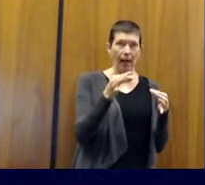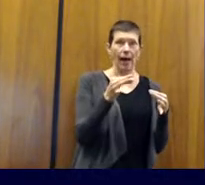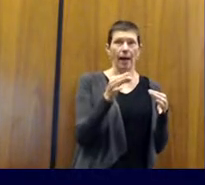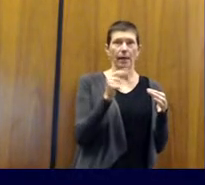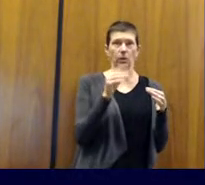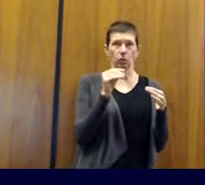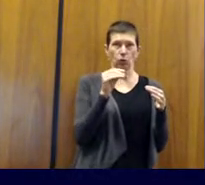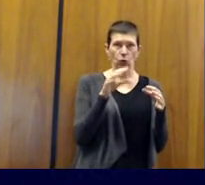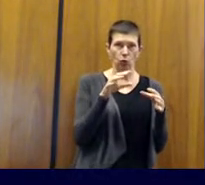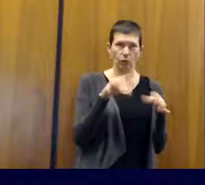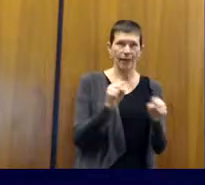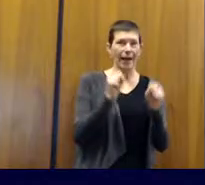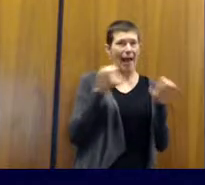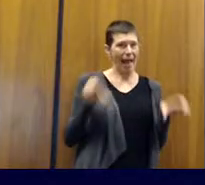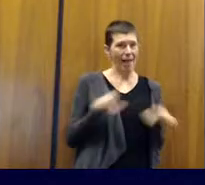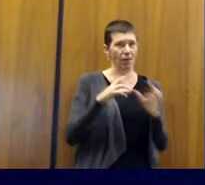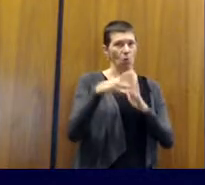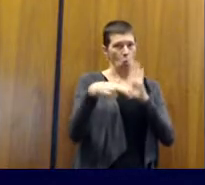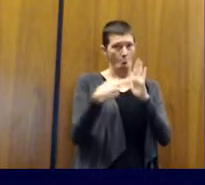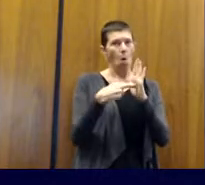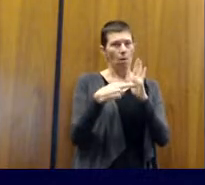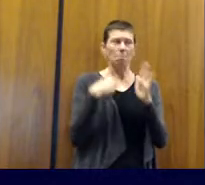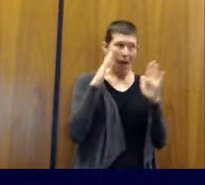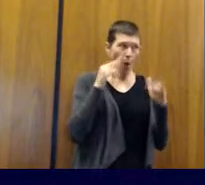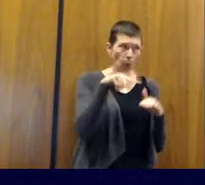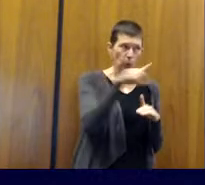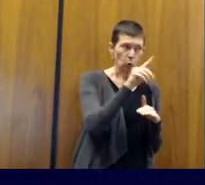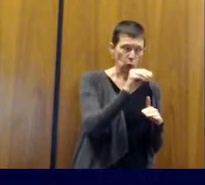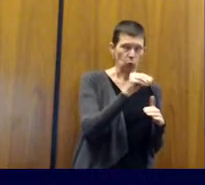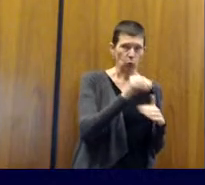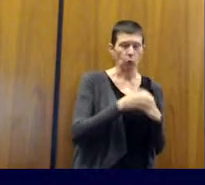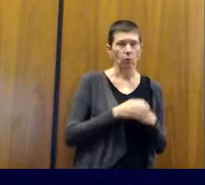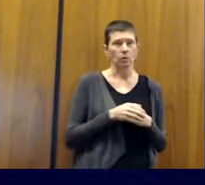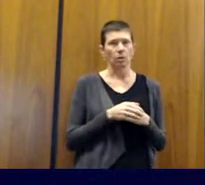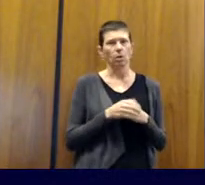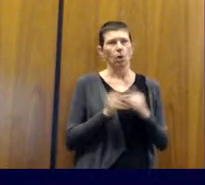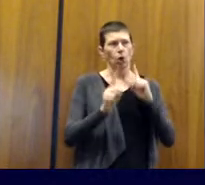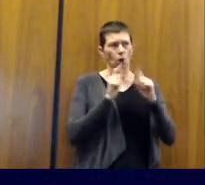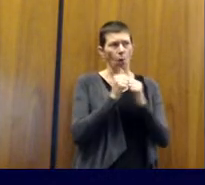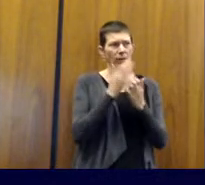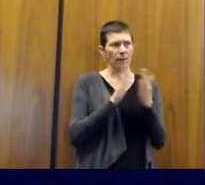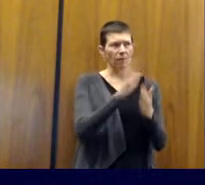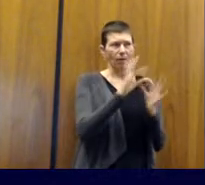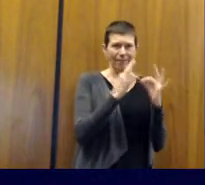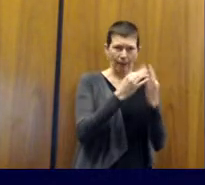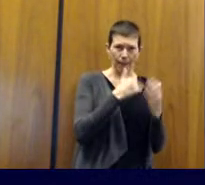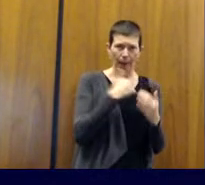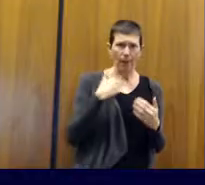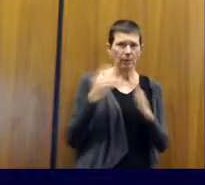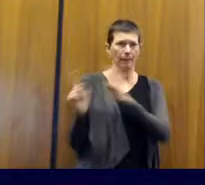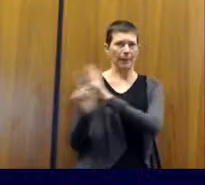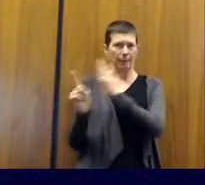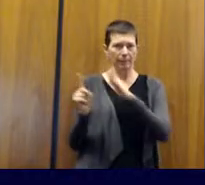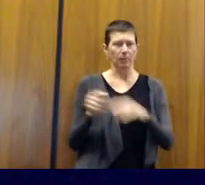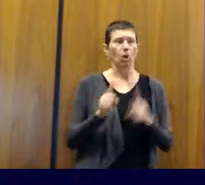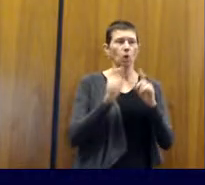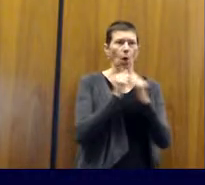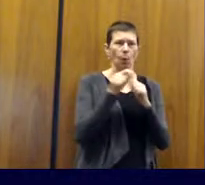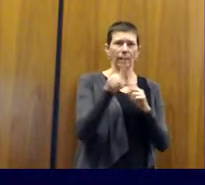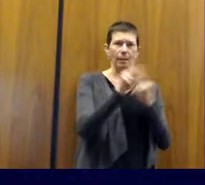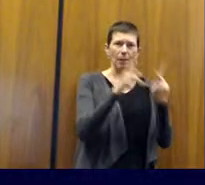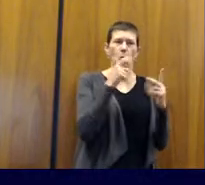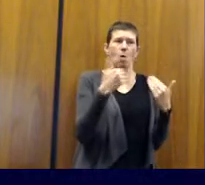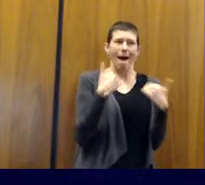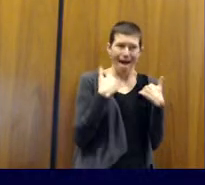an active role in this, and I hope you do, talk to some of your family members or talk to your constituents who have